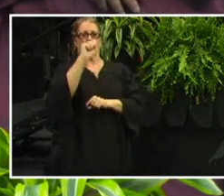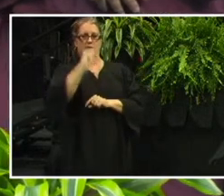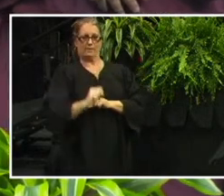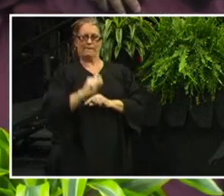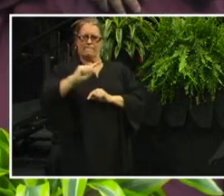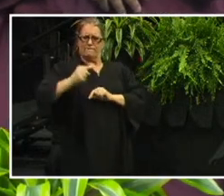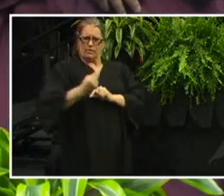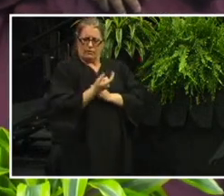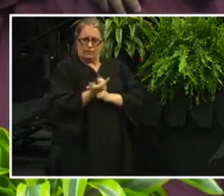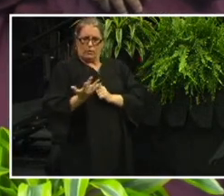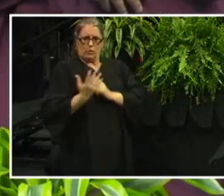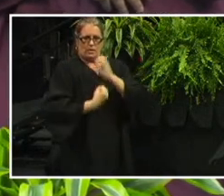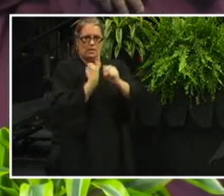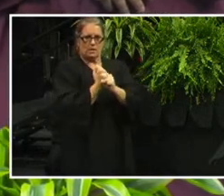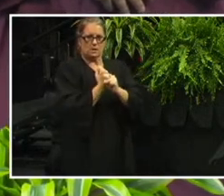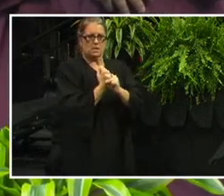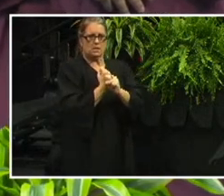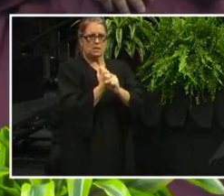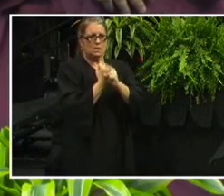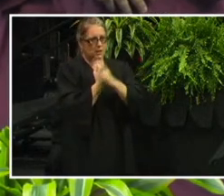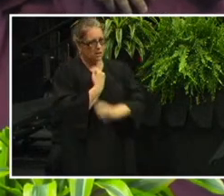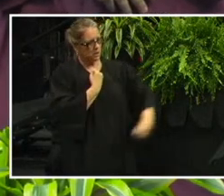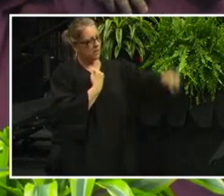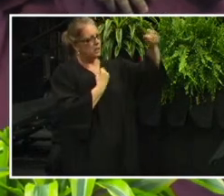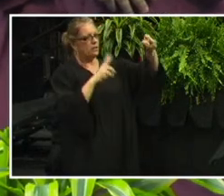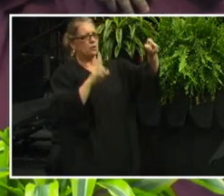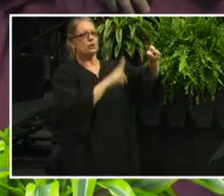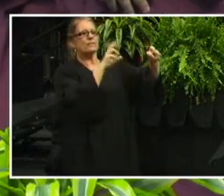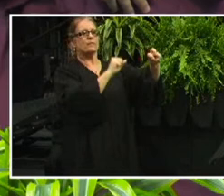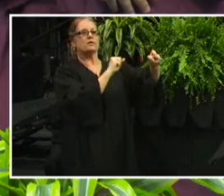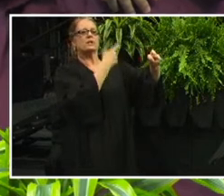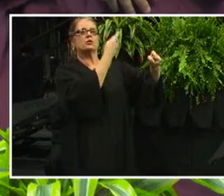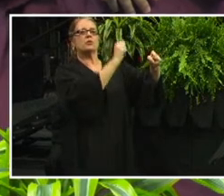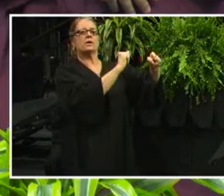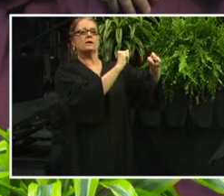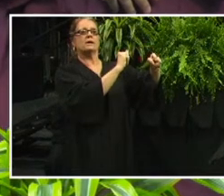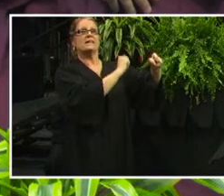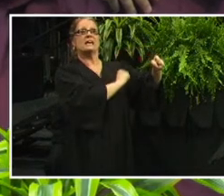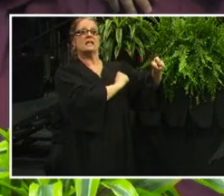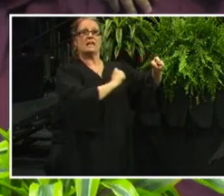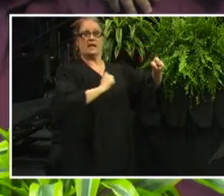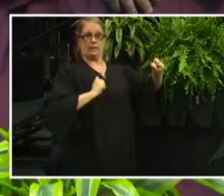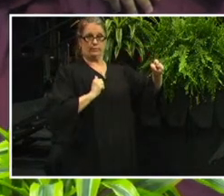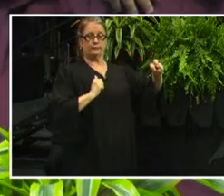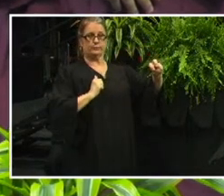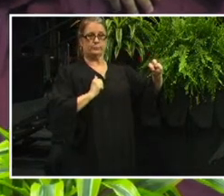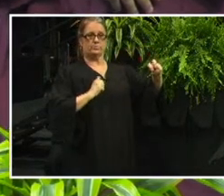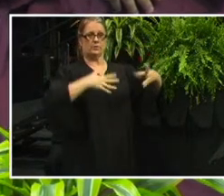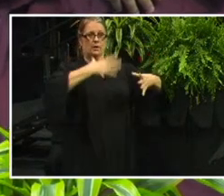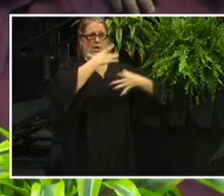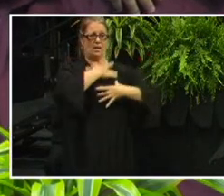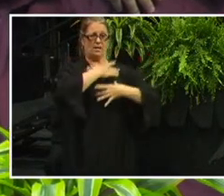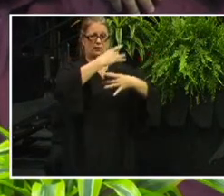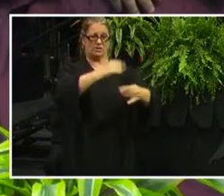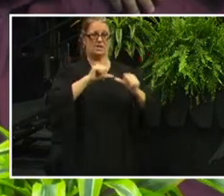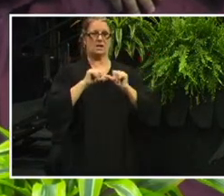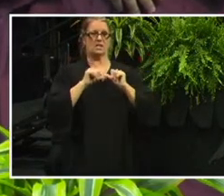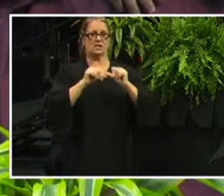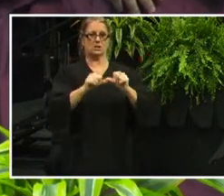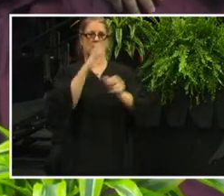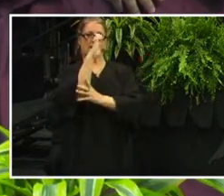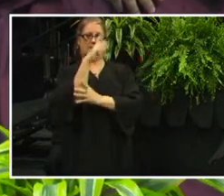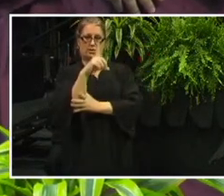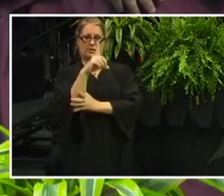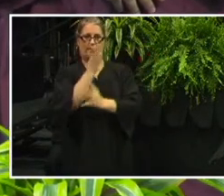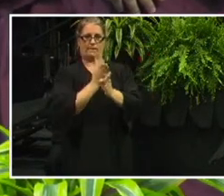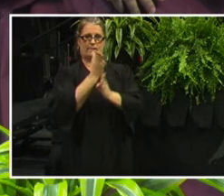years, then transfer to the University of Georgia in Atlanta. He is interested in continuing his education in